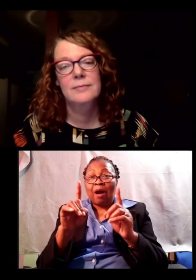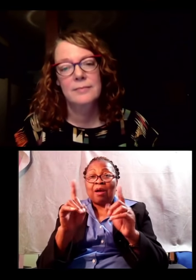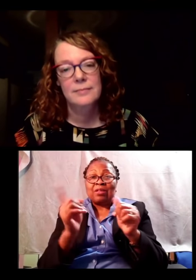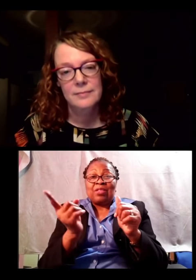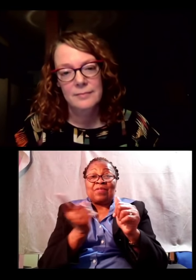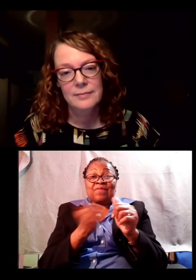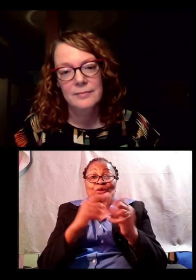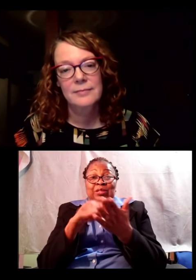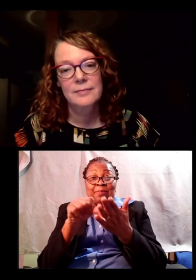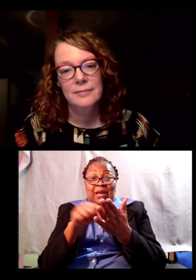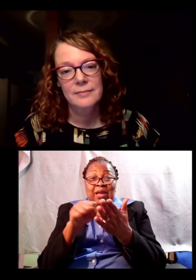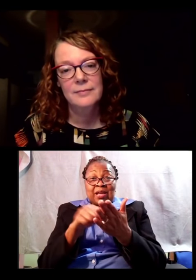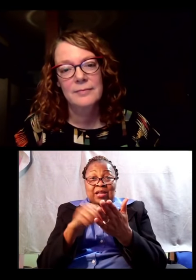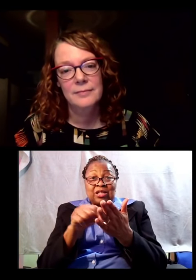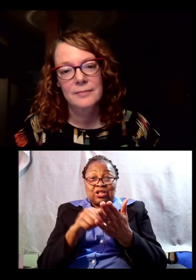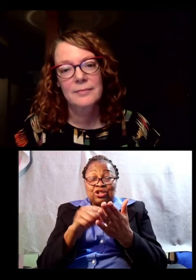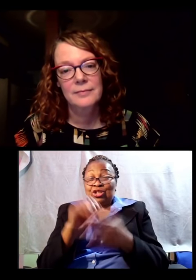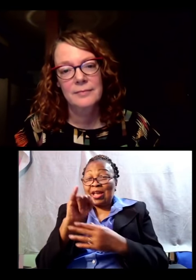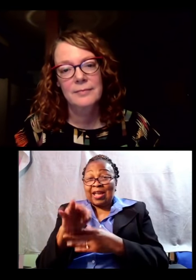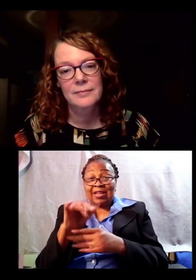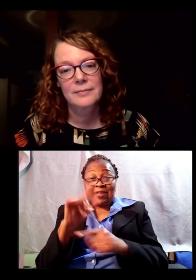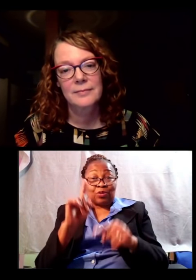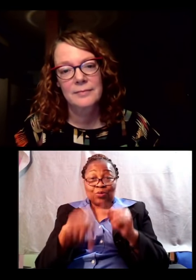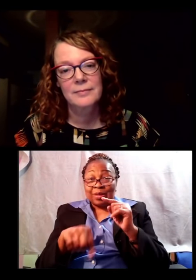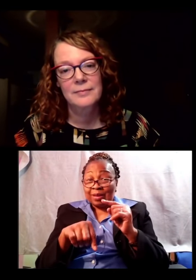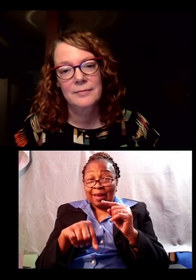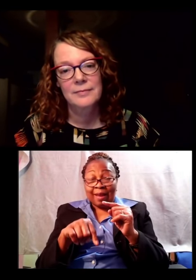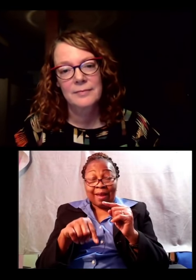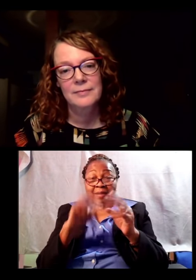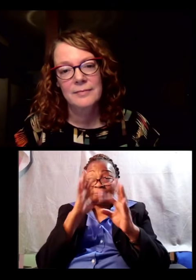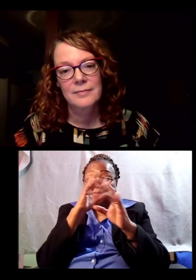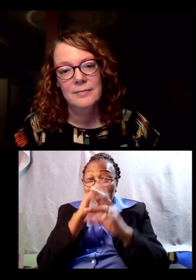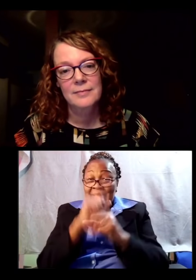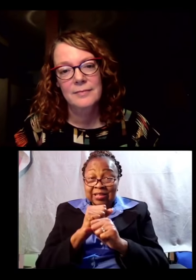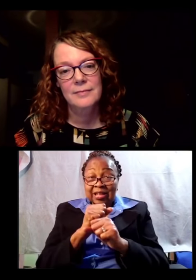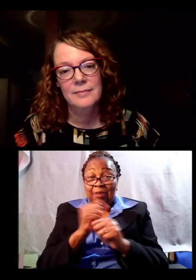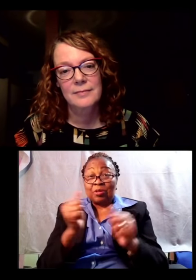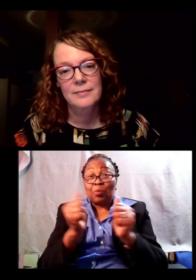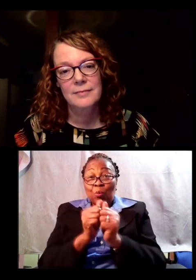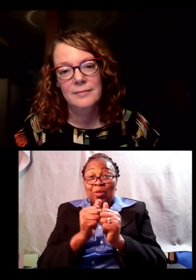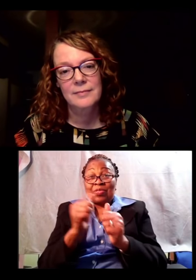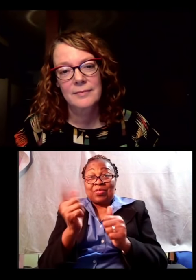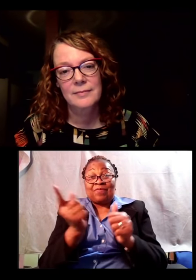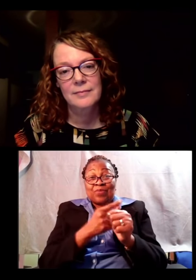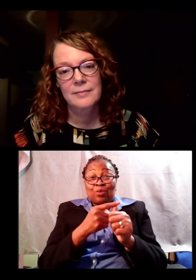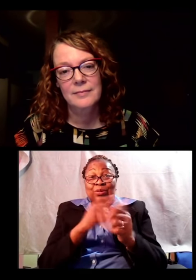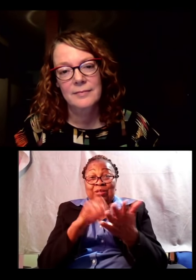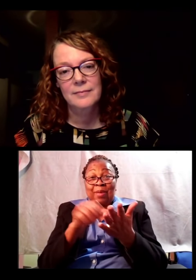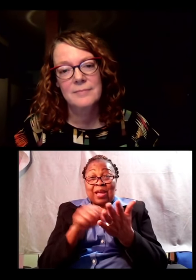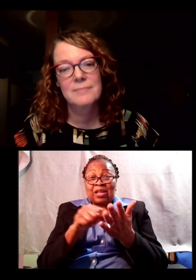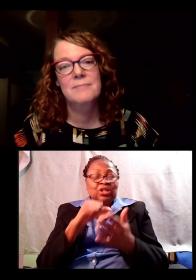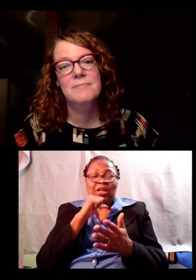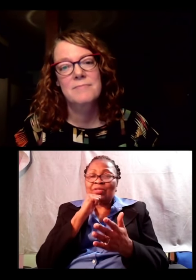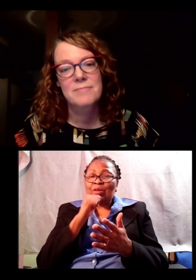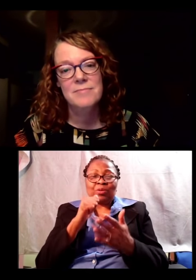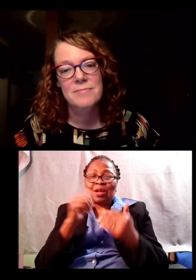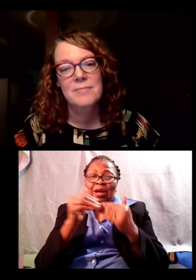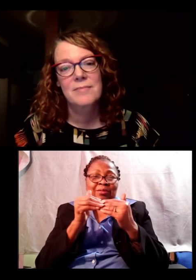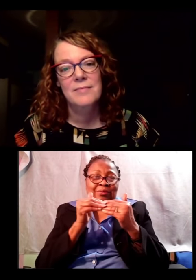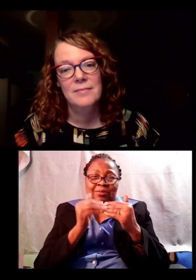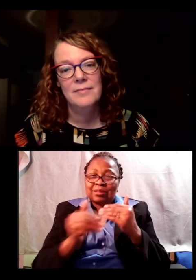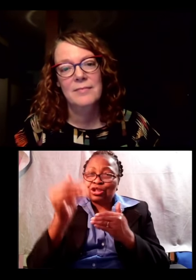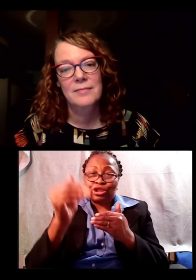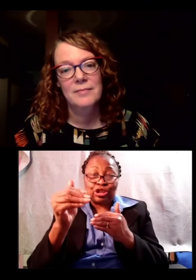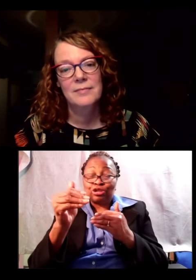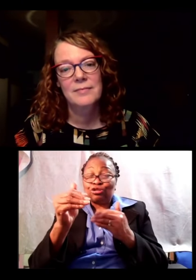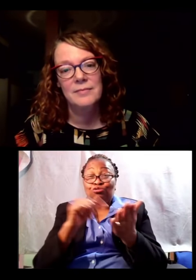page. And if you can't get them past the first page, they'll never get to page 20. And if they'll